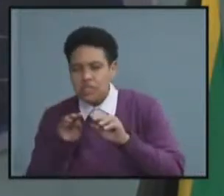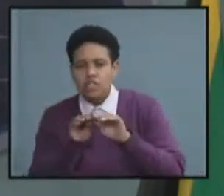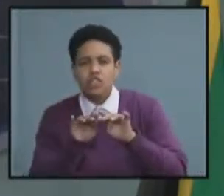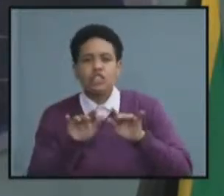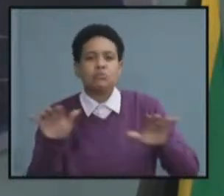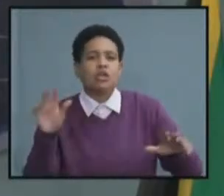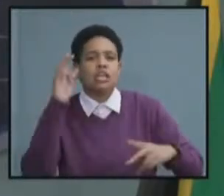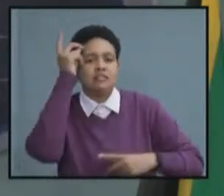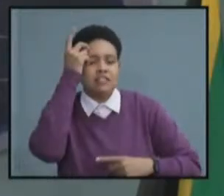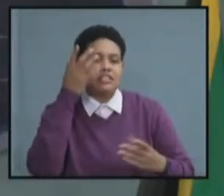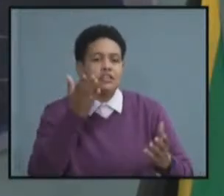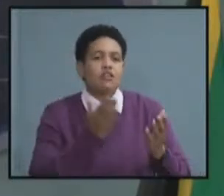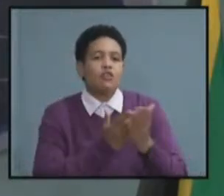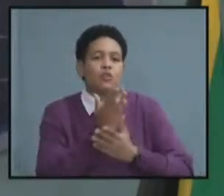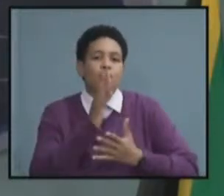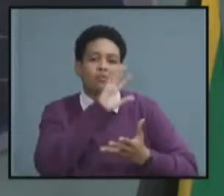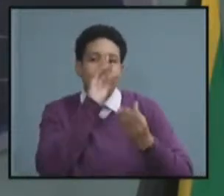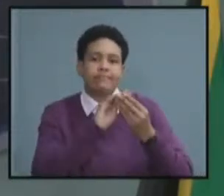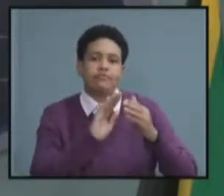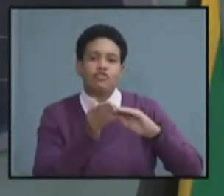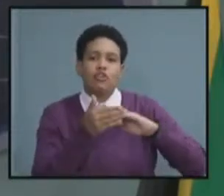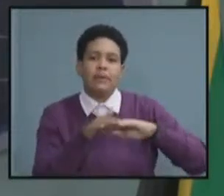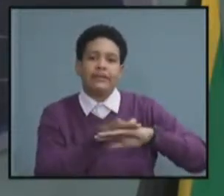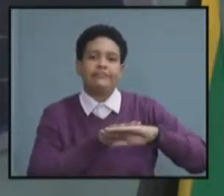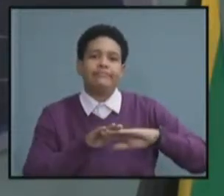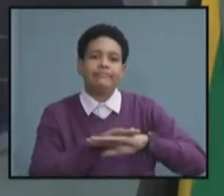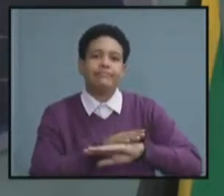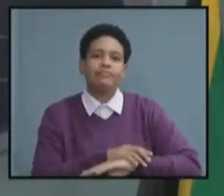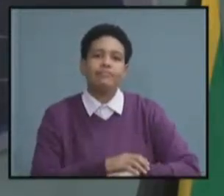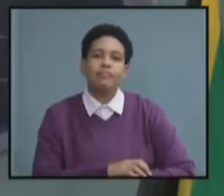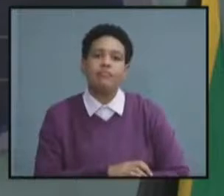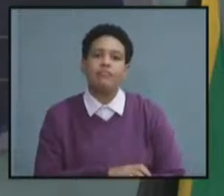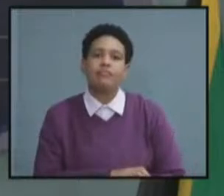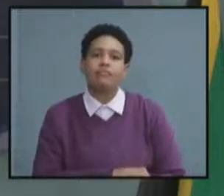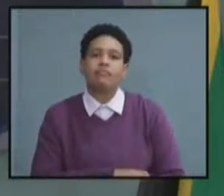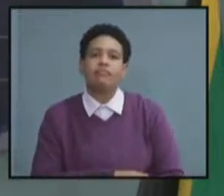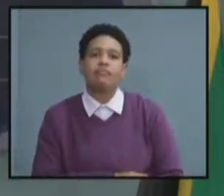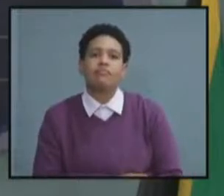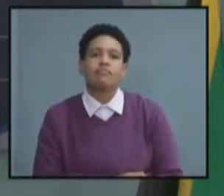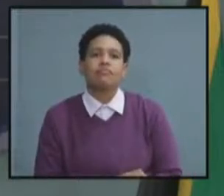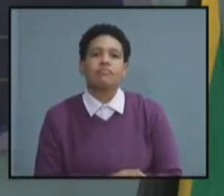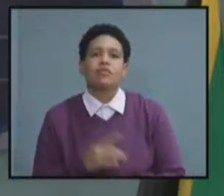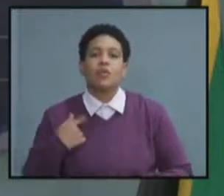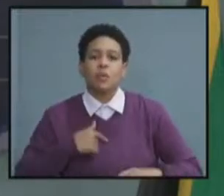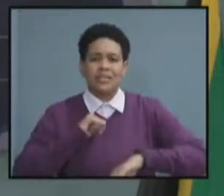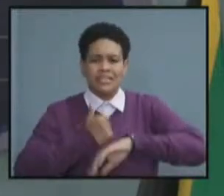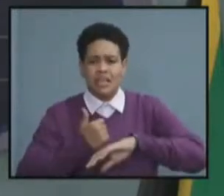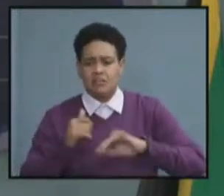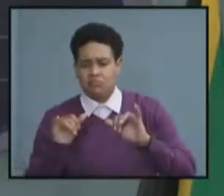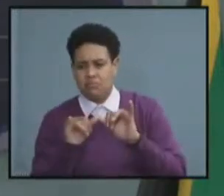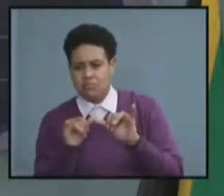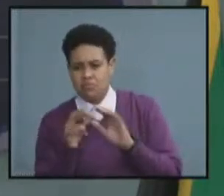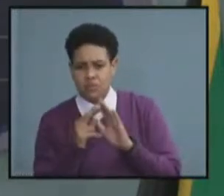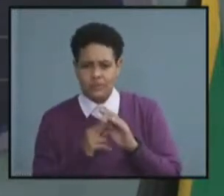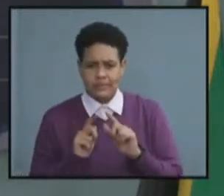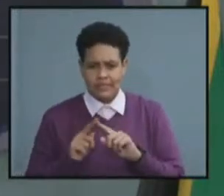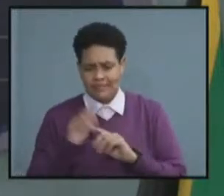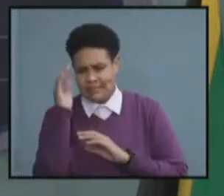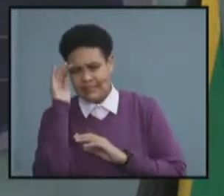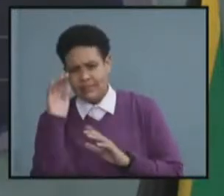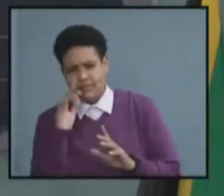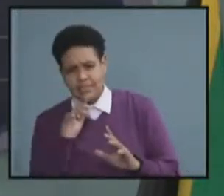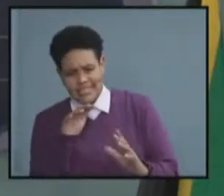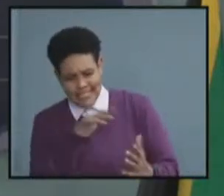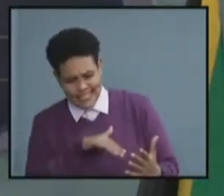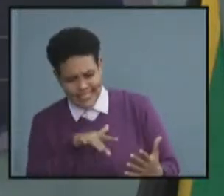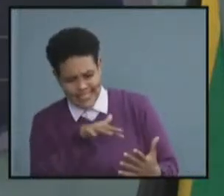disease right throughout the country. So we're putting in place these measures. We're studying it very carefully.